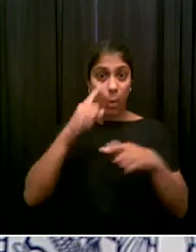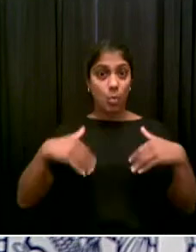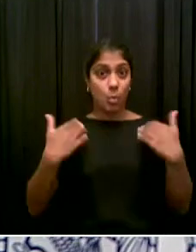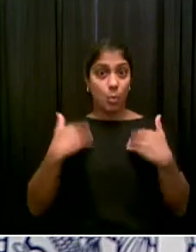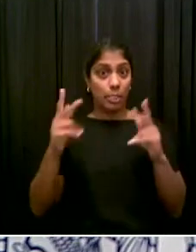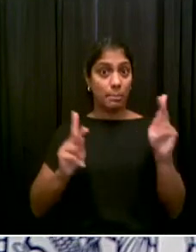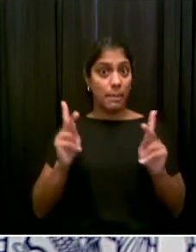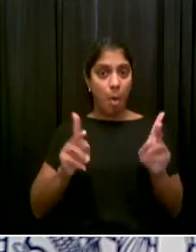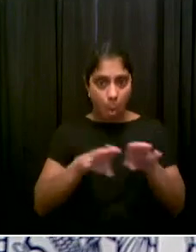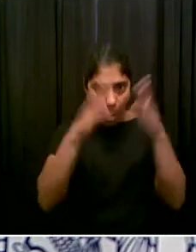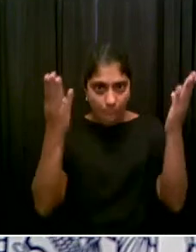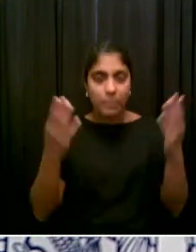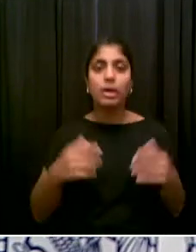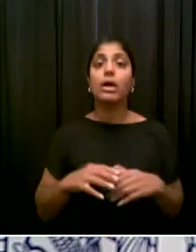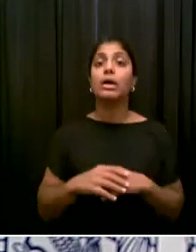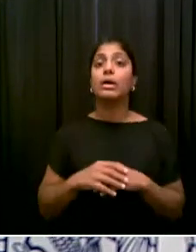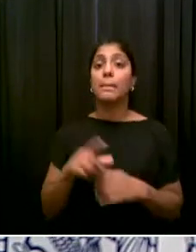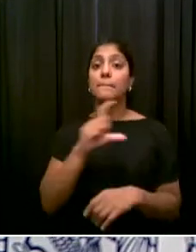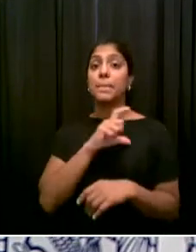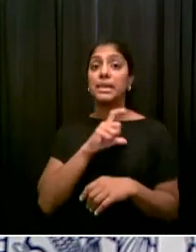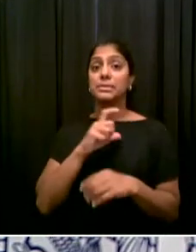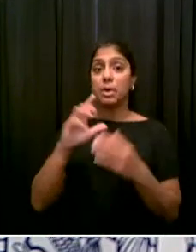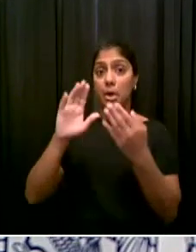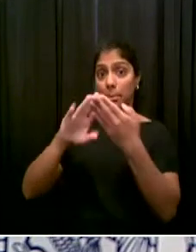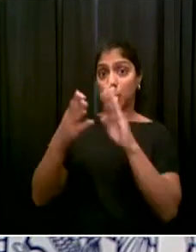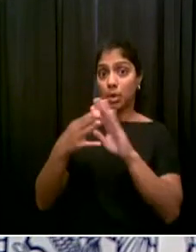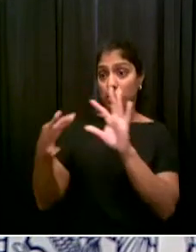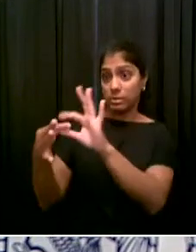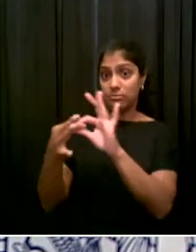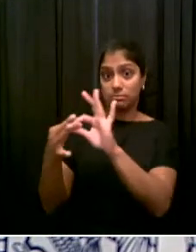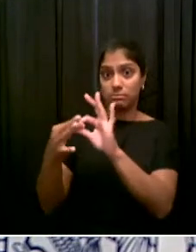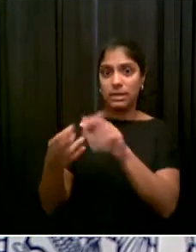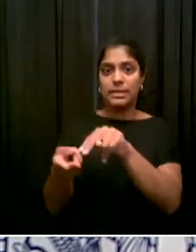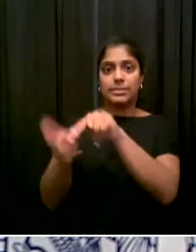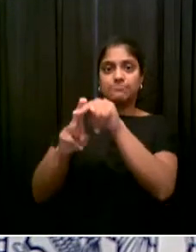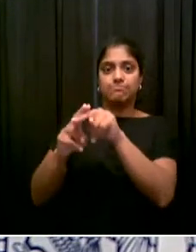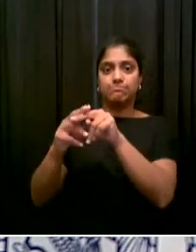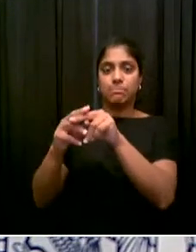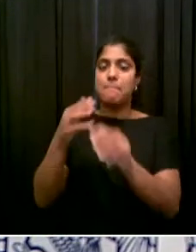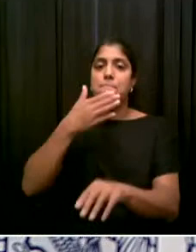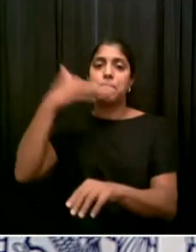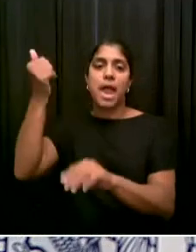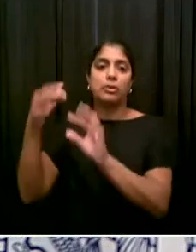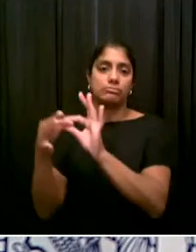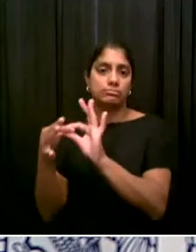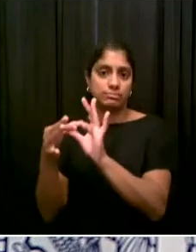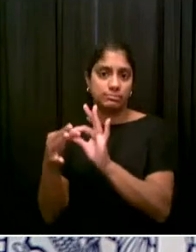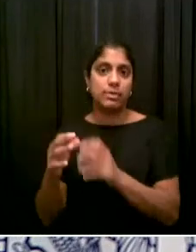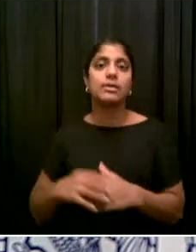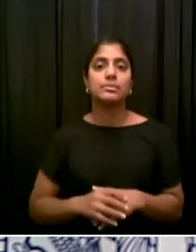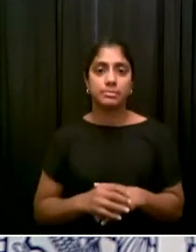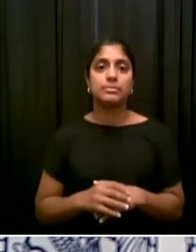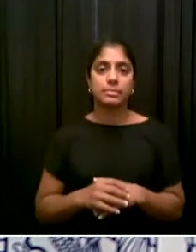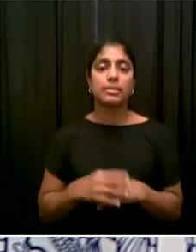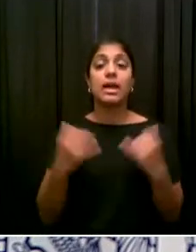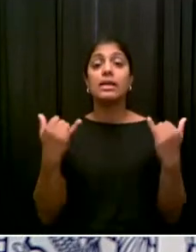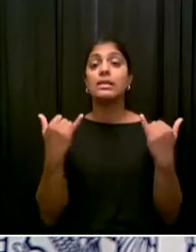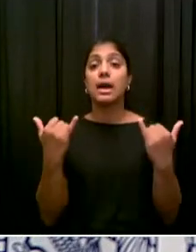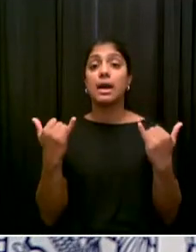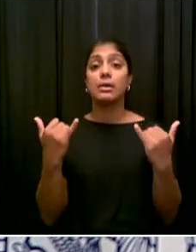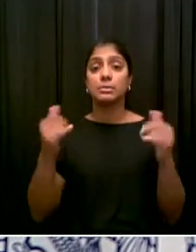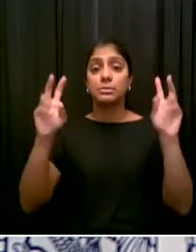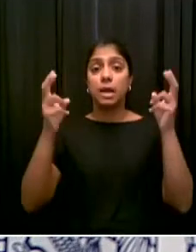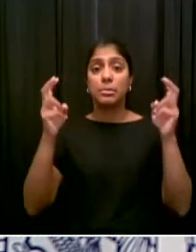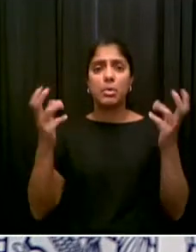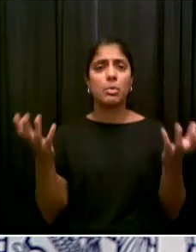overdue. We are talking today about the focus on young people that is now central to